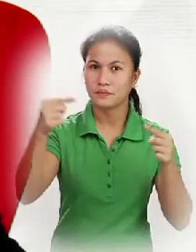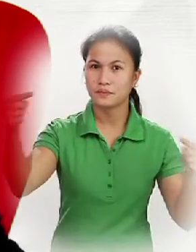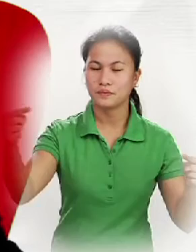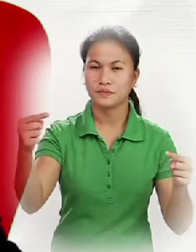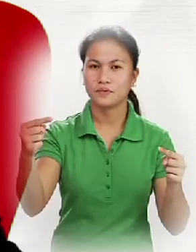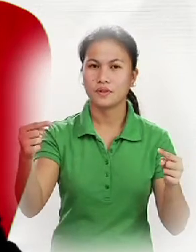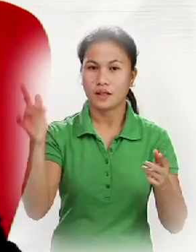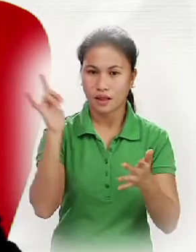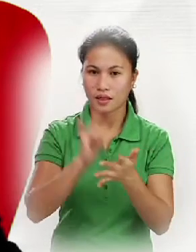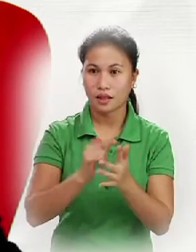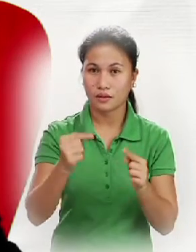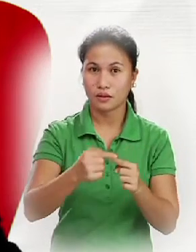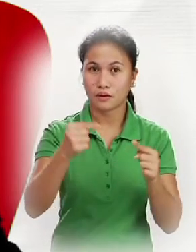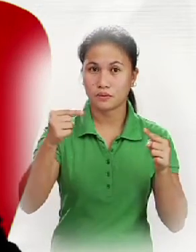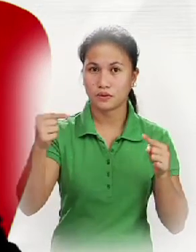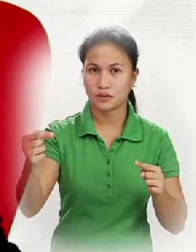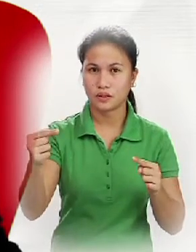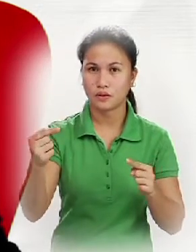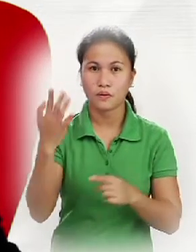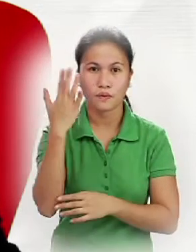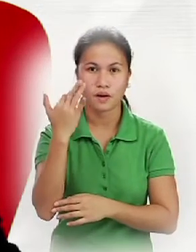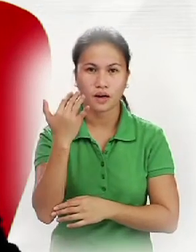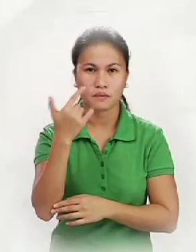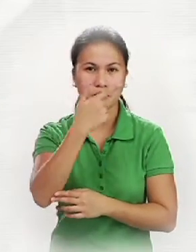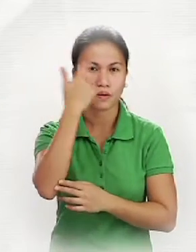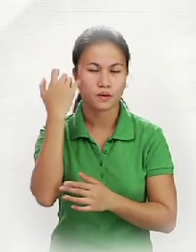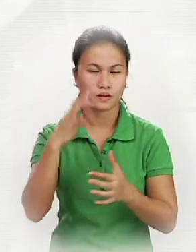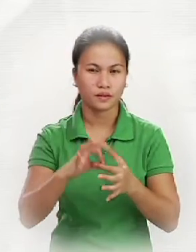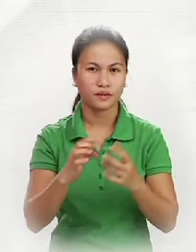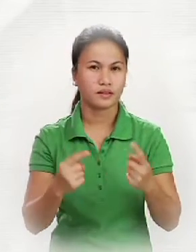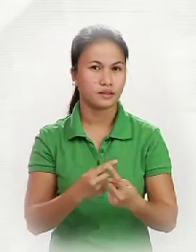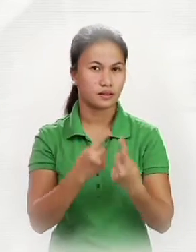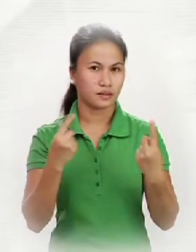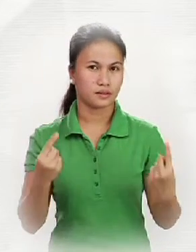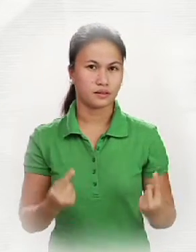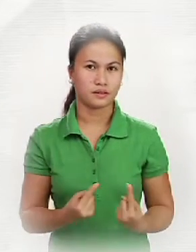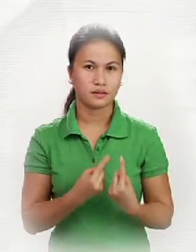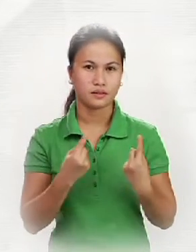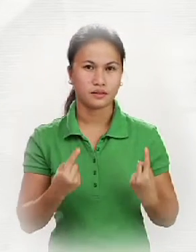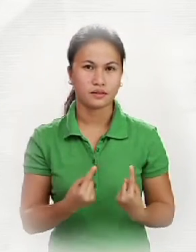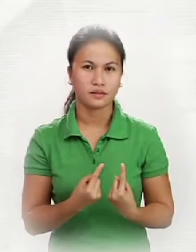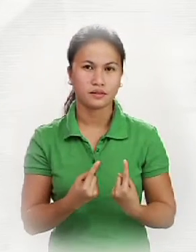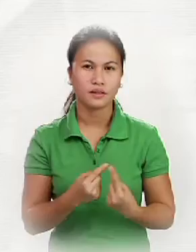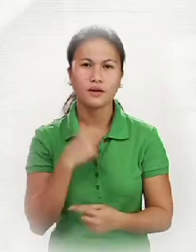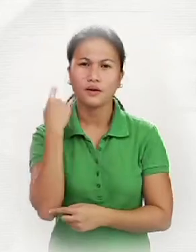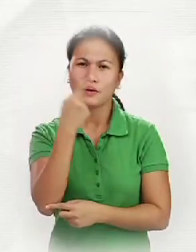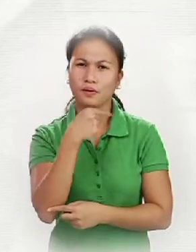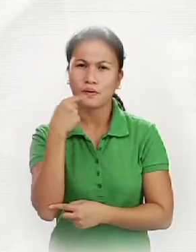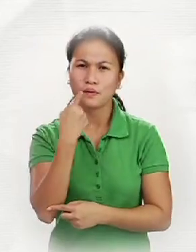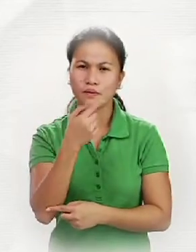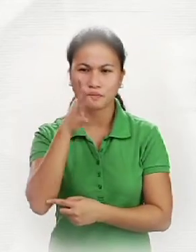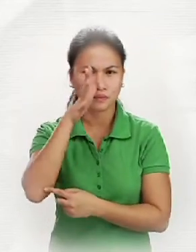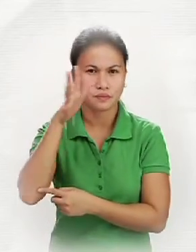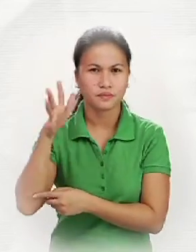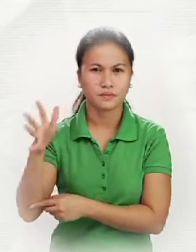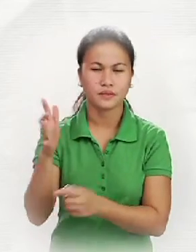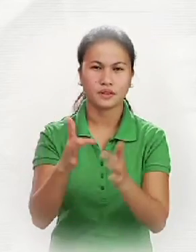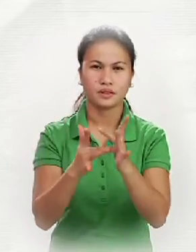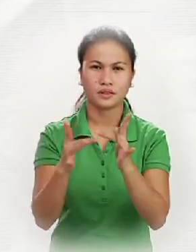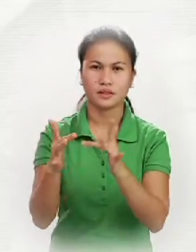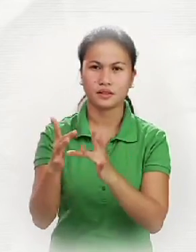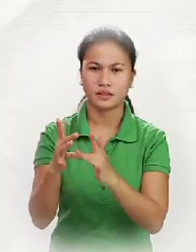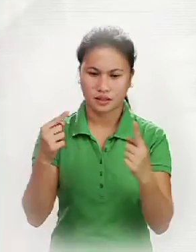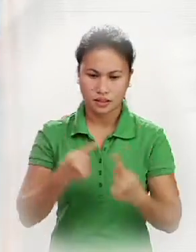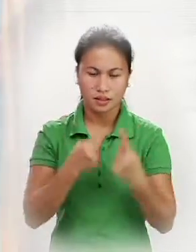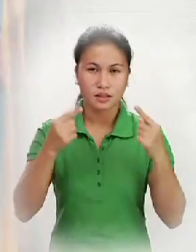that opposition is due to sin. So, who rejected Jesus?